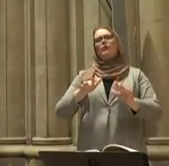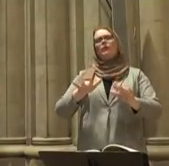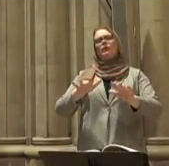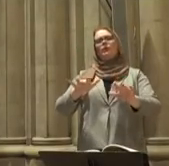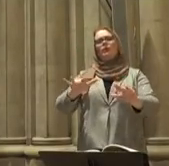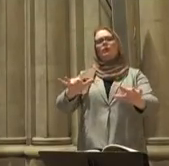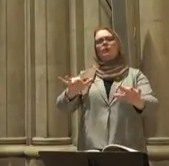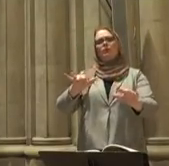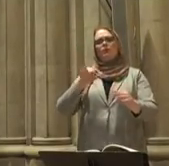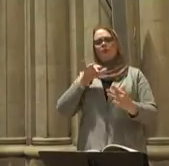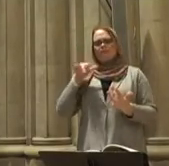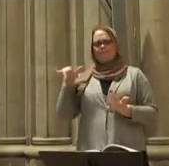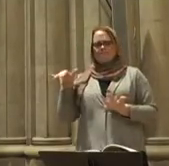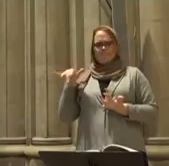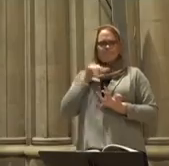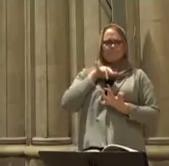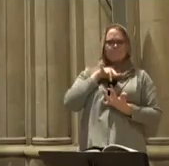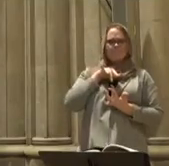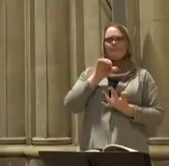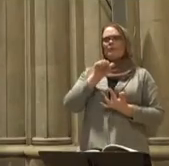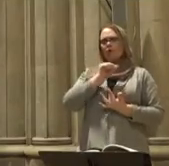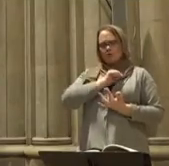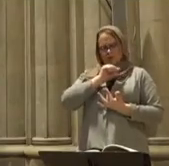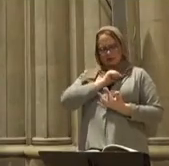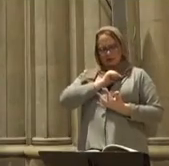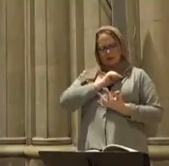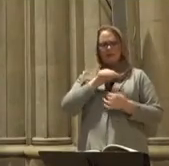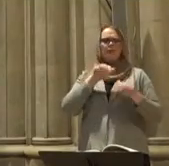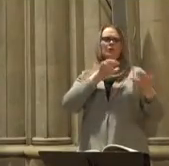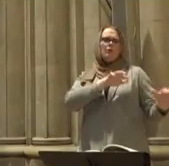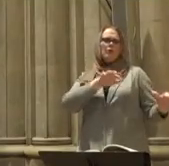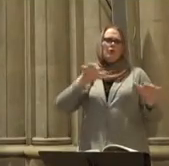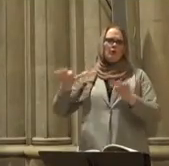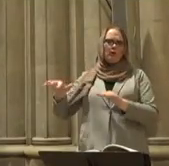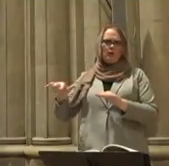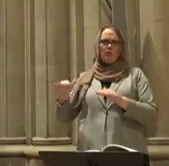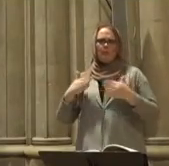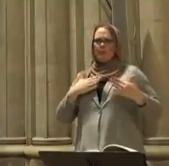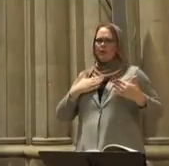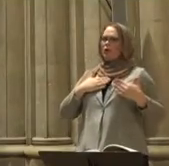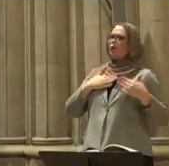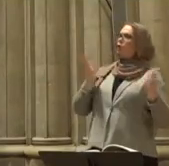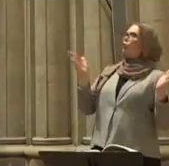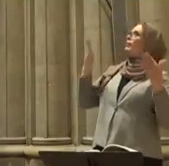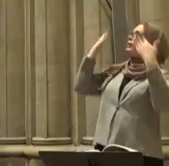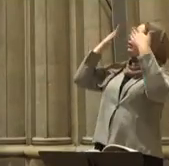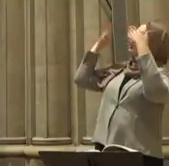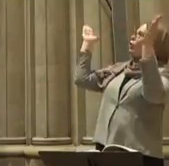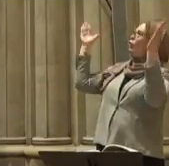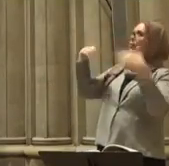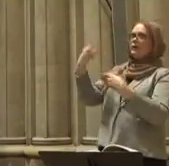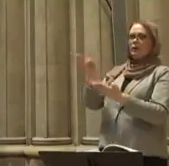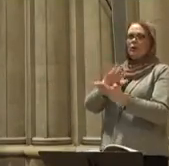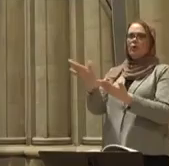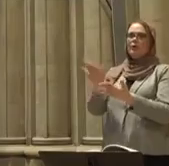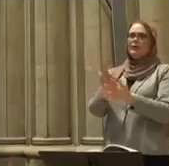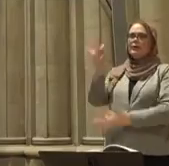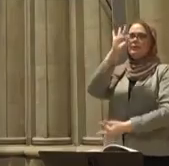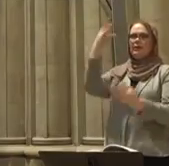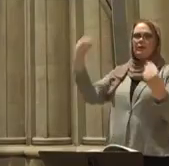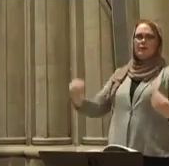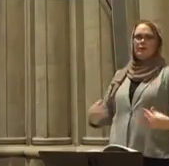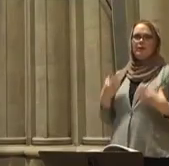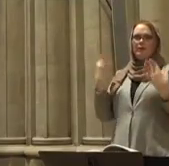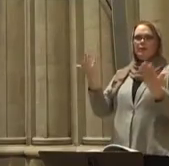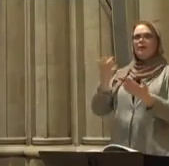And let us center ourselves and calm ourselves and open ourselves to the Holy Spirit and to the Father and to the